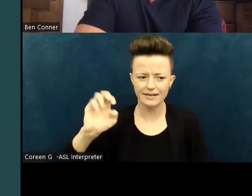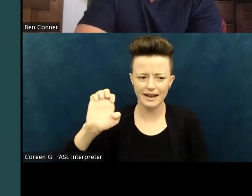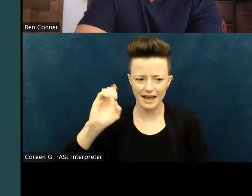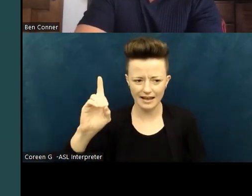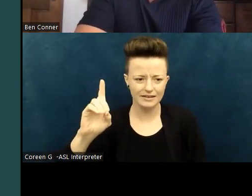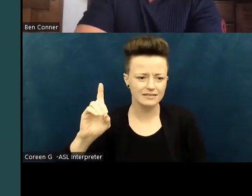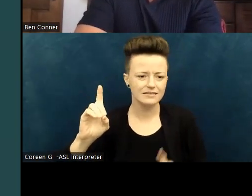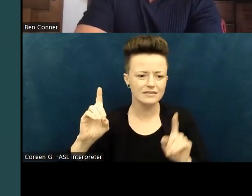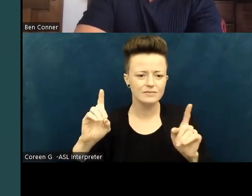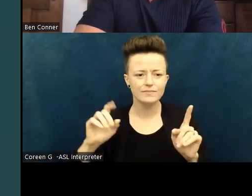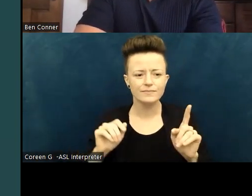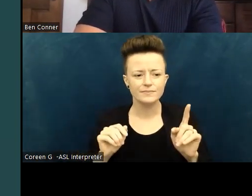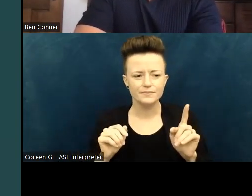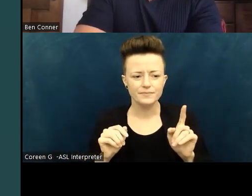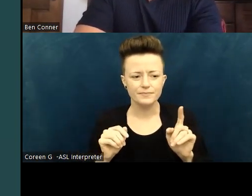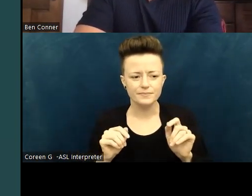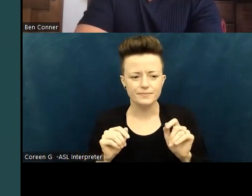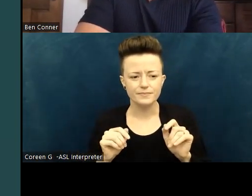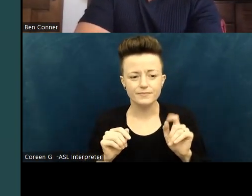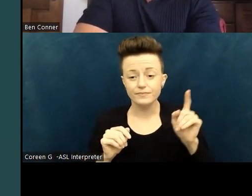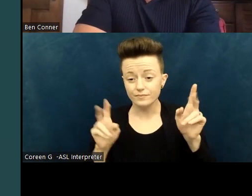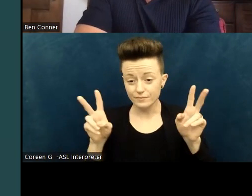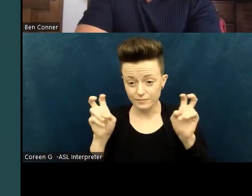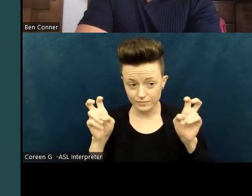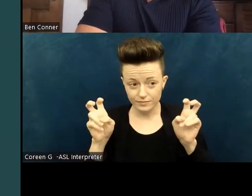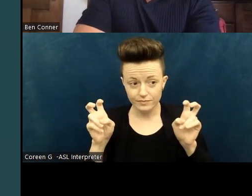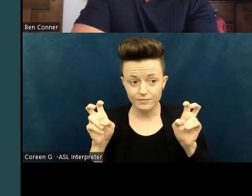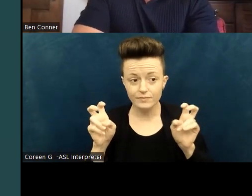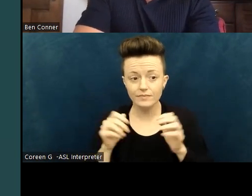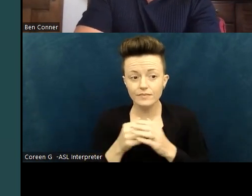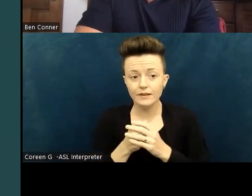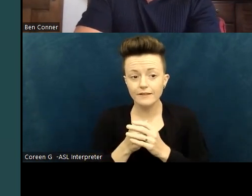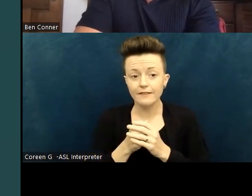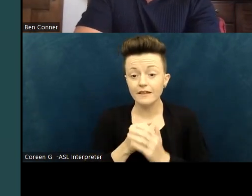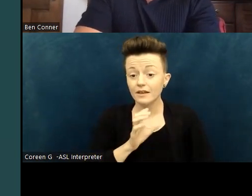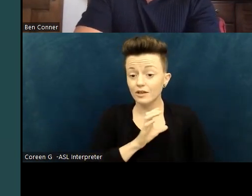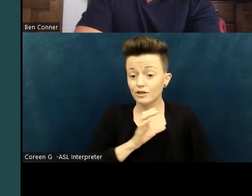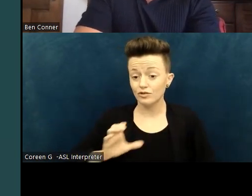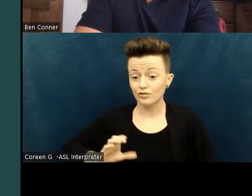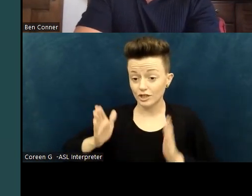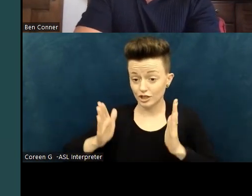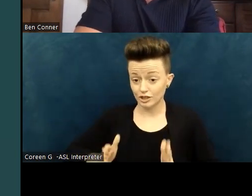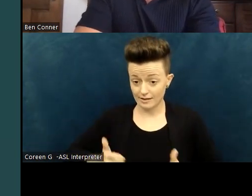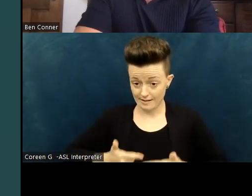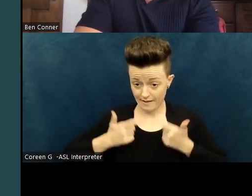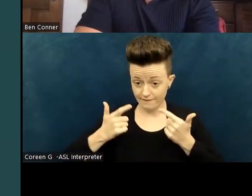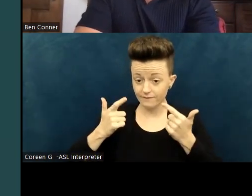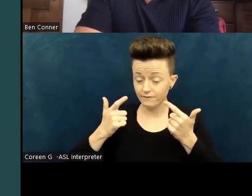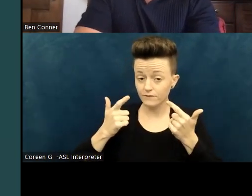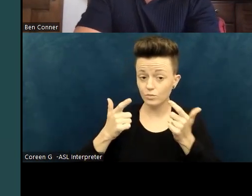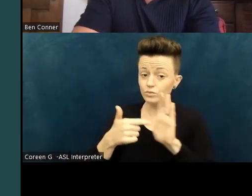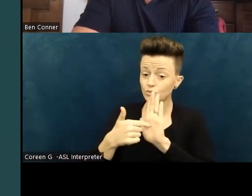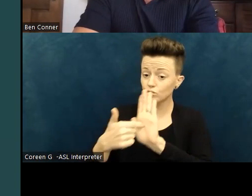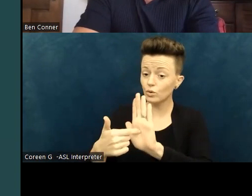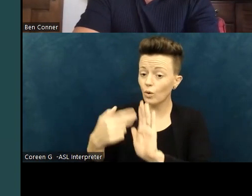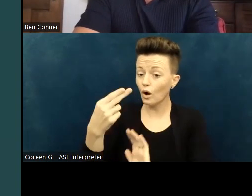communities. She writes, taken as a feature of Christian life, hospitality is not so much a singular